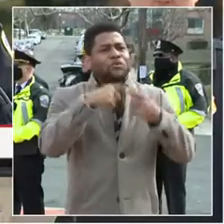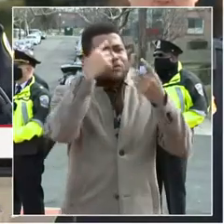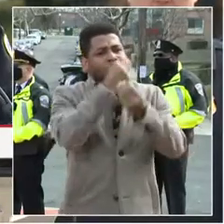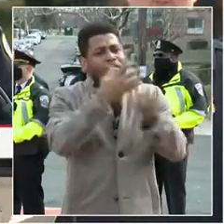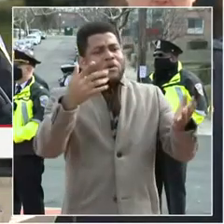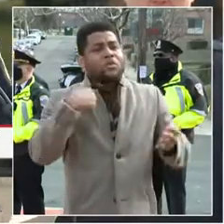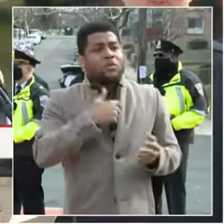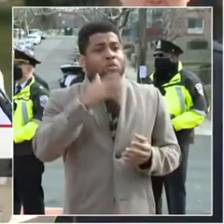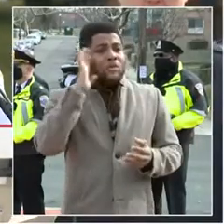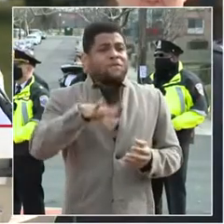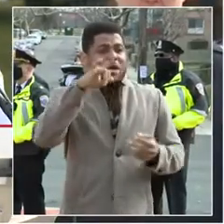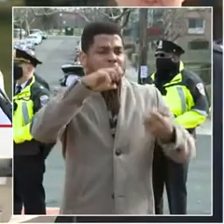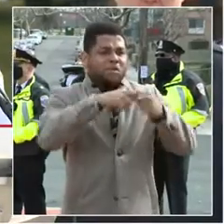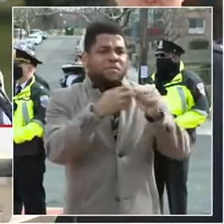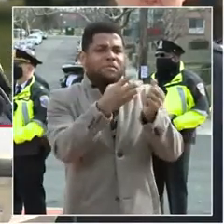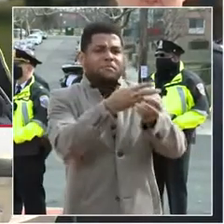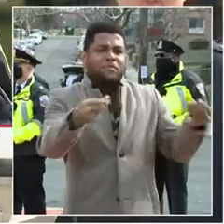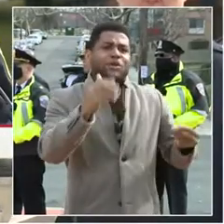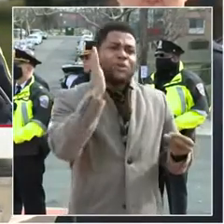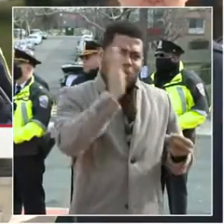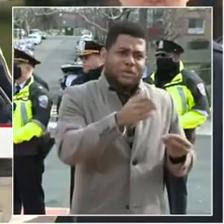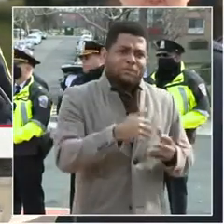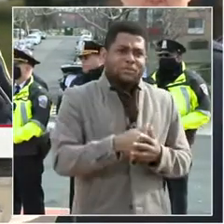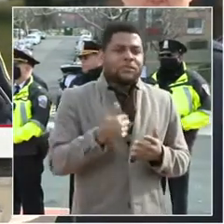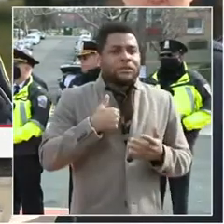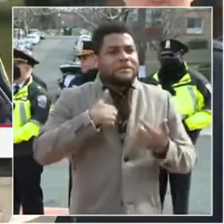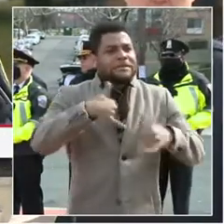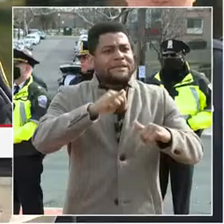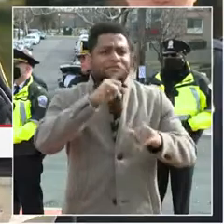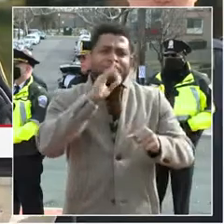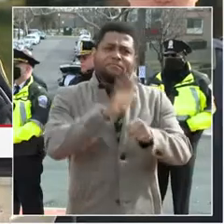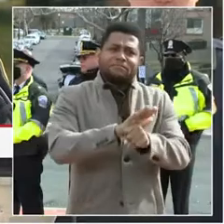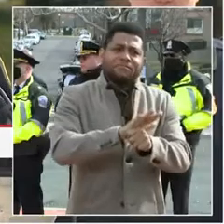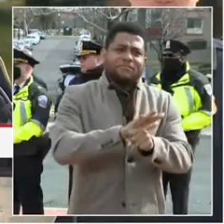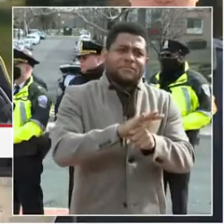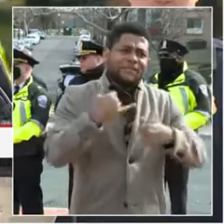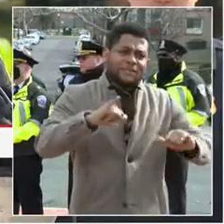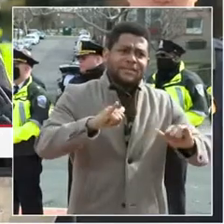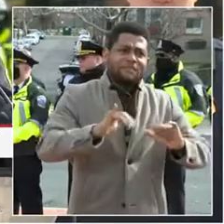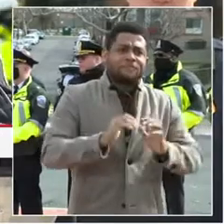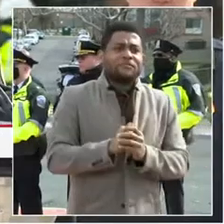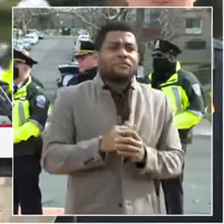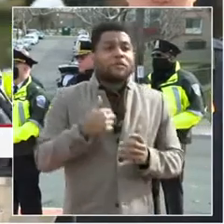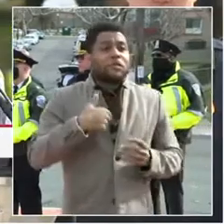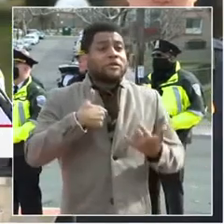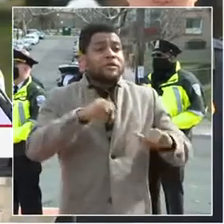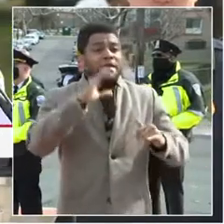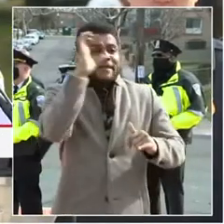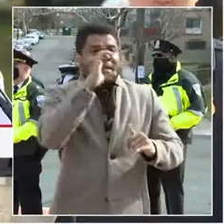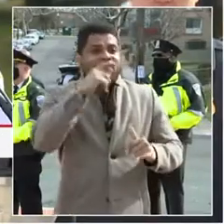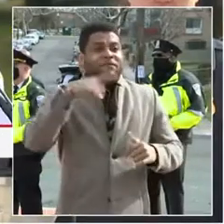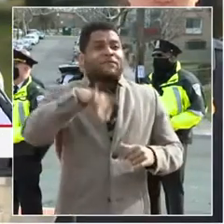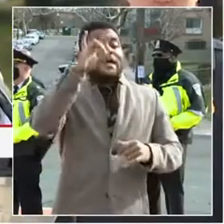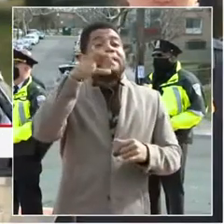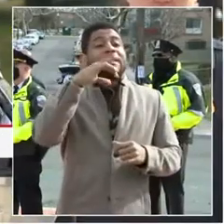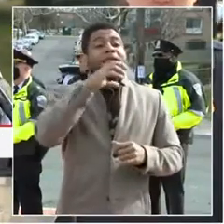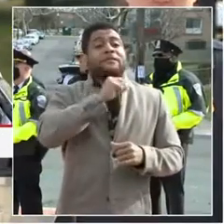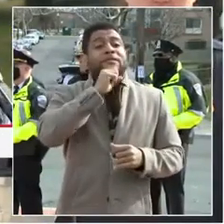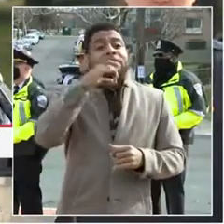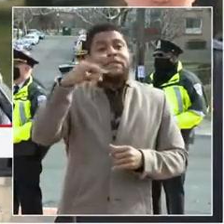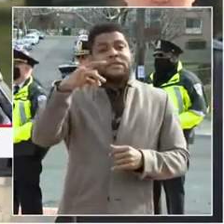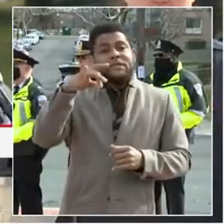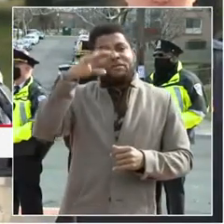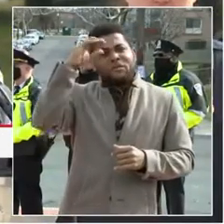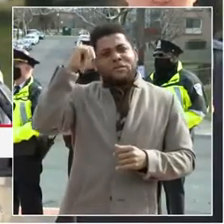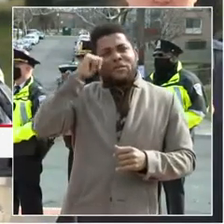is strong. We are attempting to locate 18-year-old Gerald Thomas.